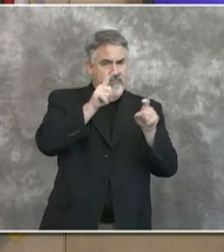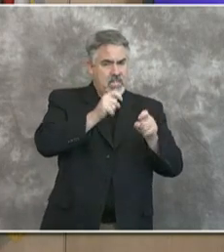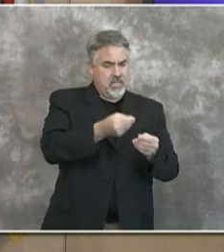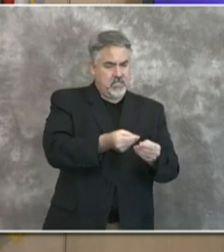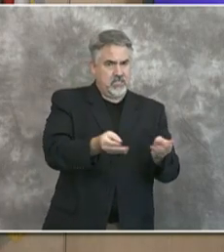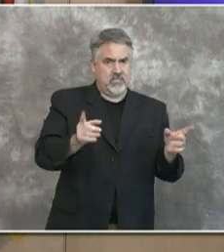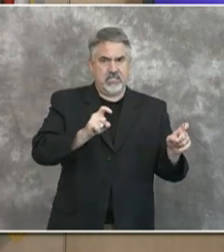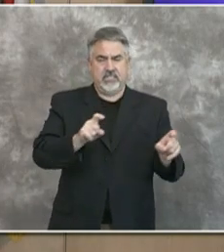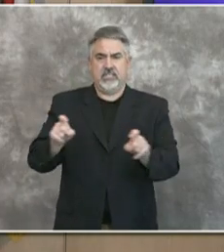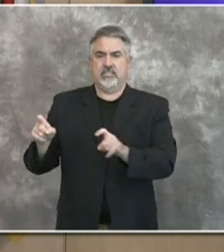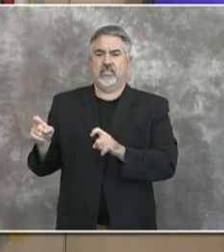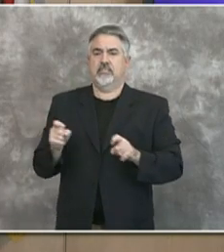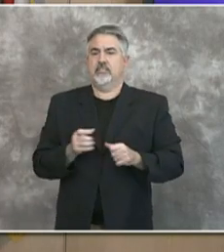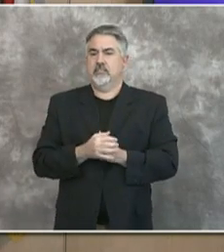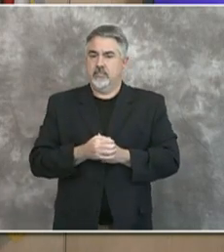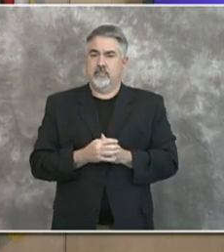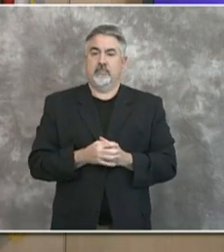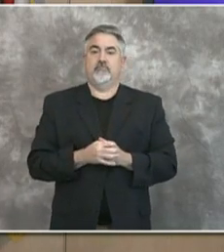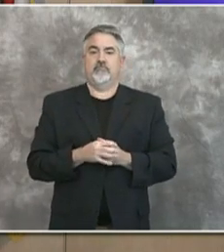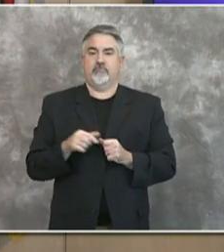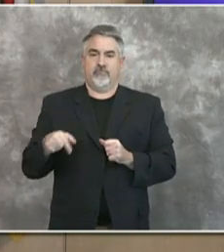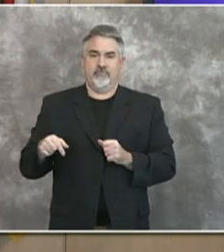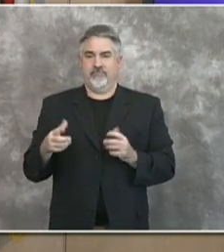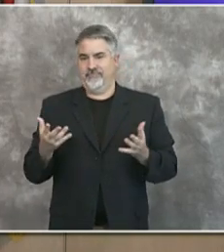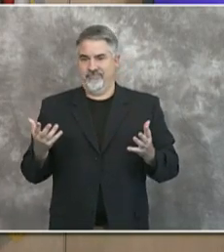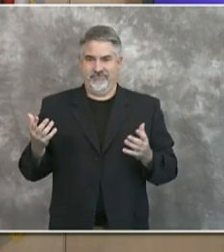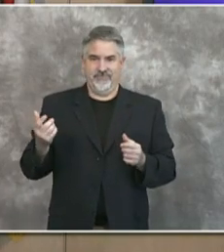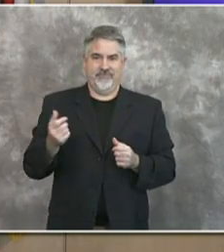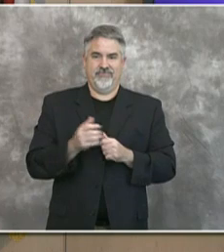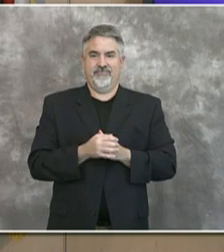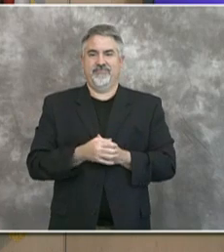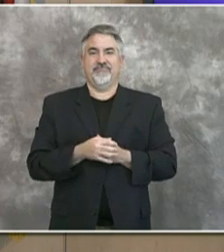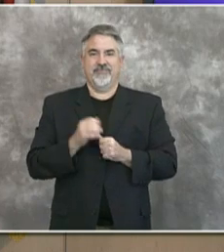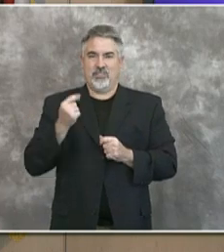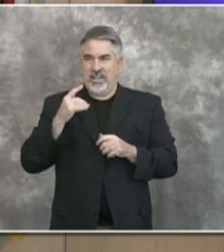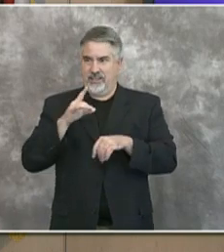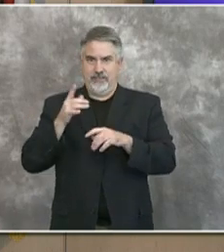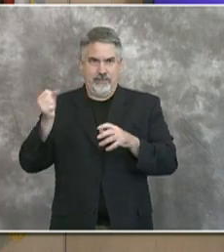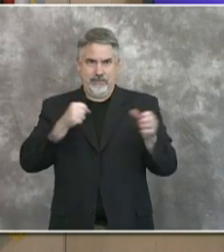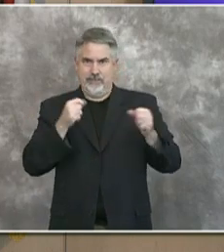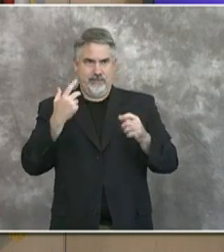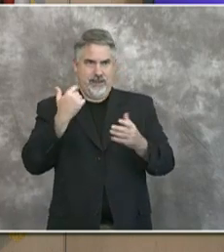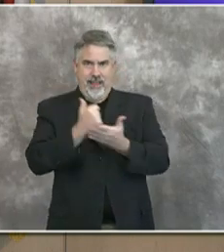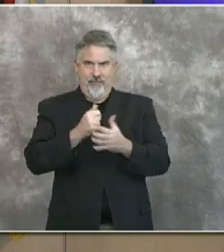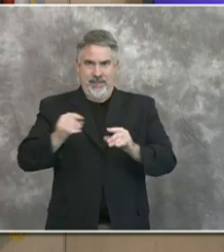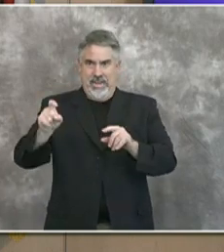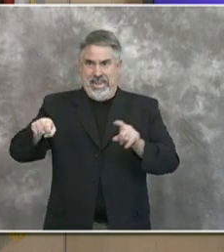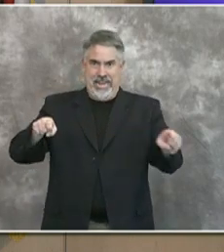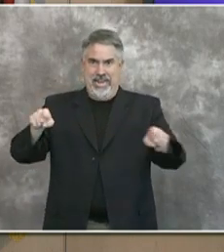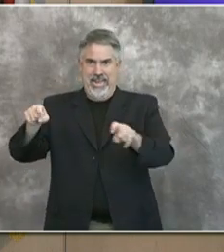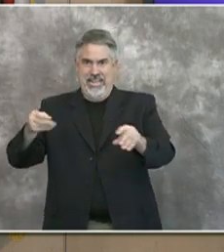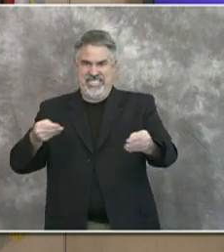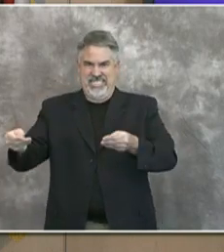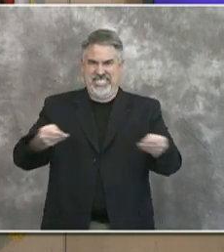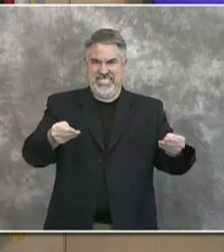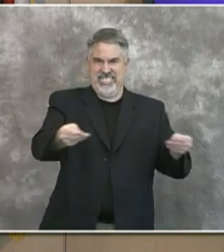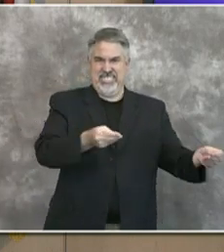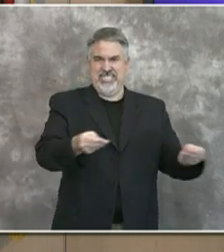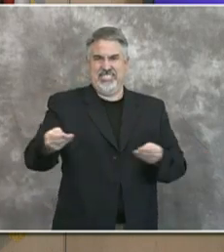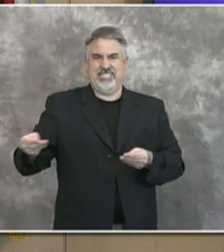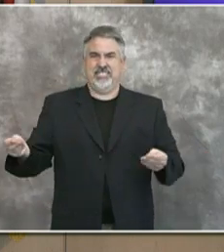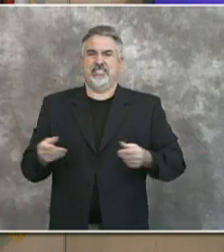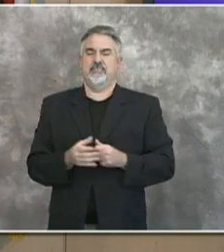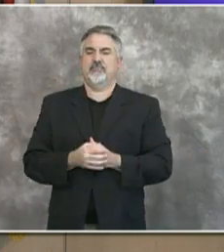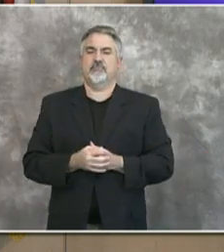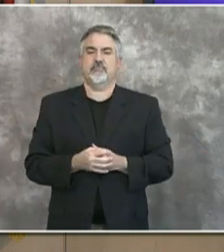same number of limited supplies. And so we will continue to proactively work to ensure that we have all of the components that are